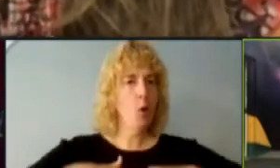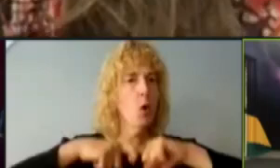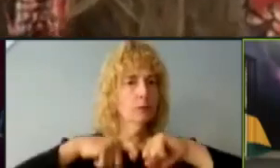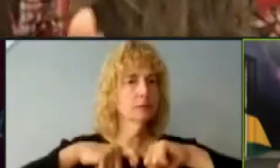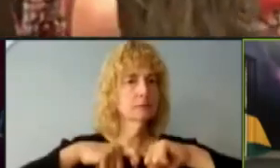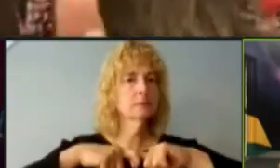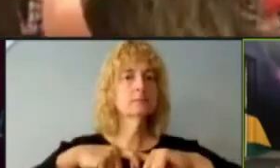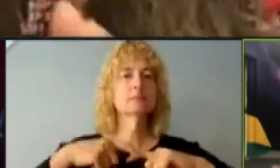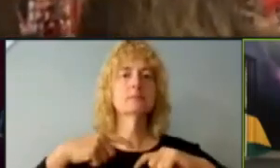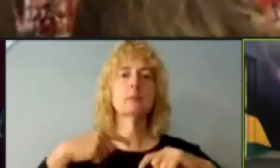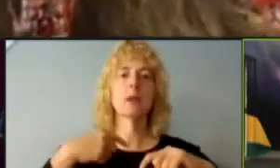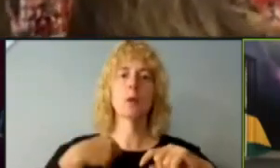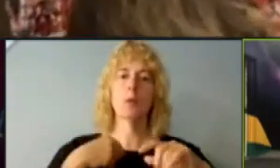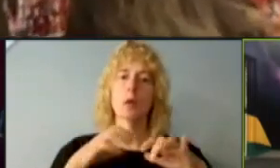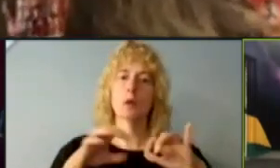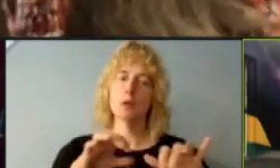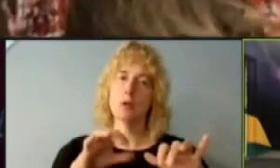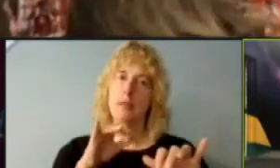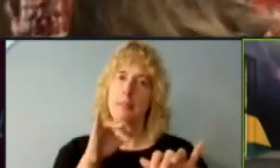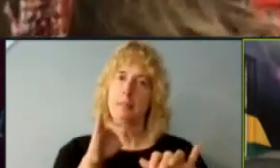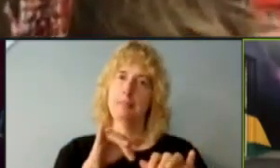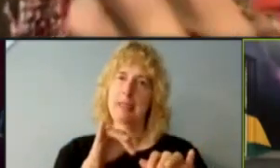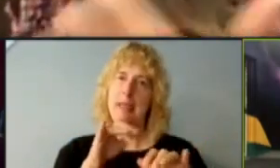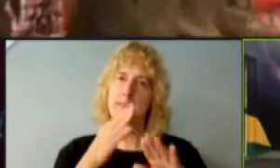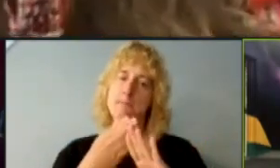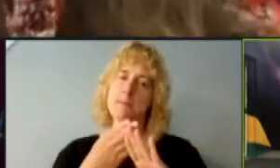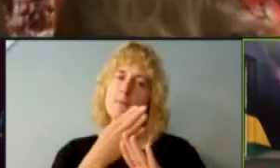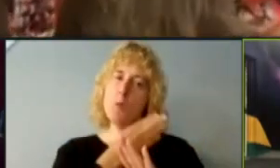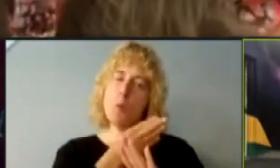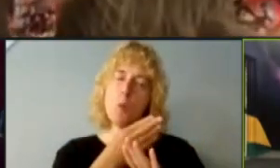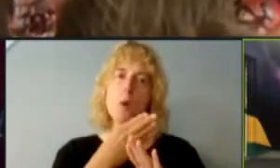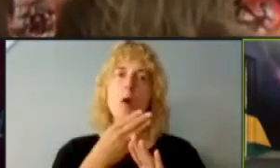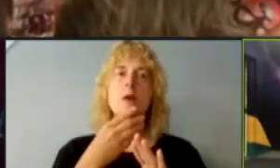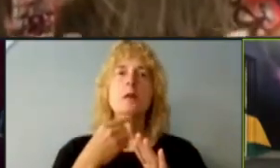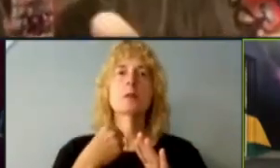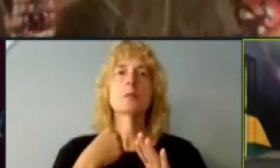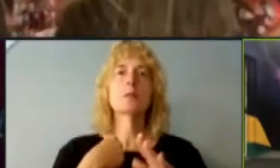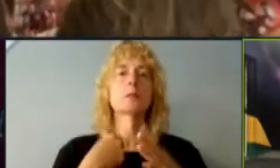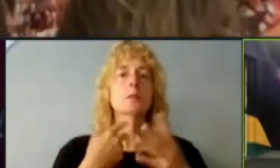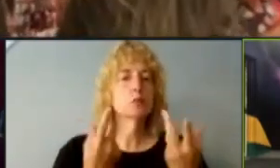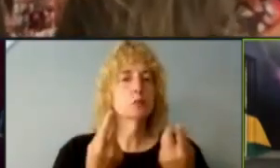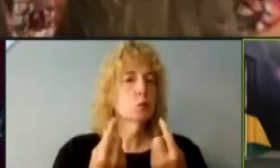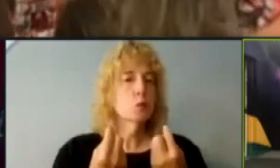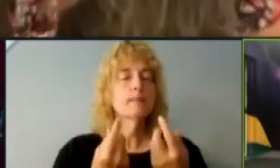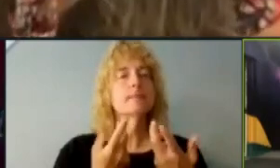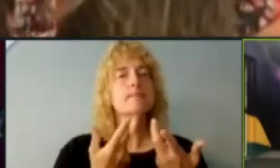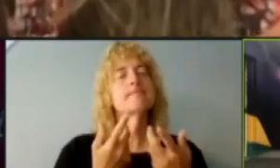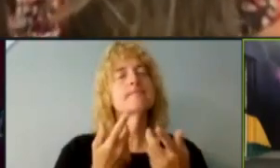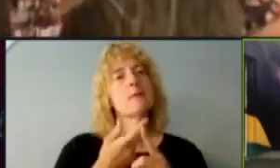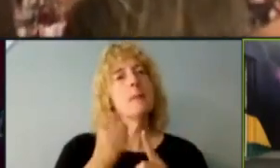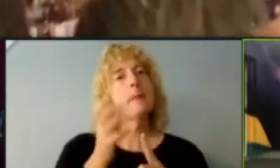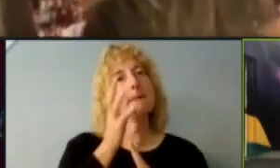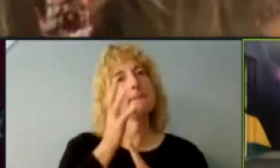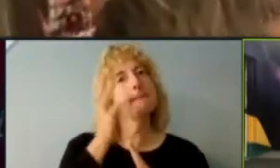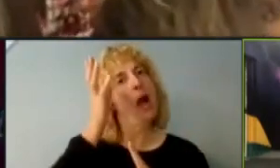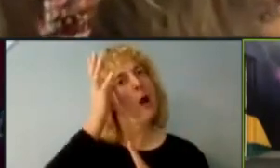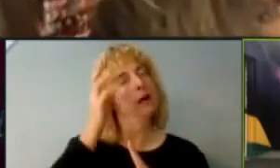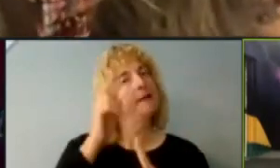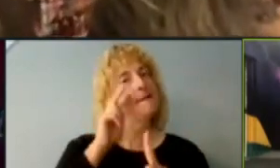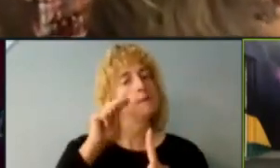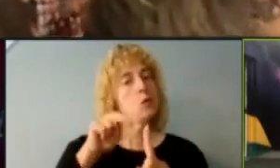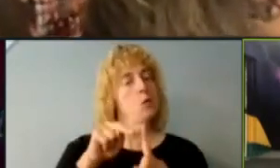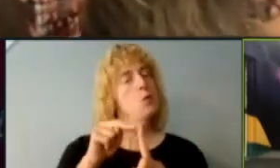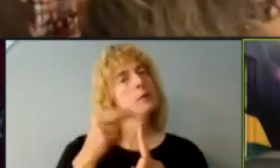this format in the past where we just give a little bit of reflection just from the parent point of view.